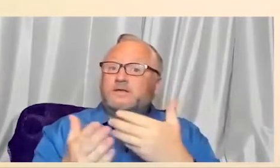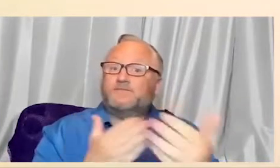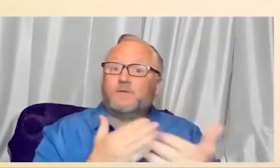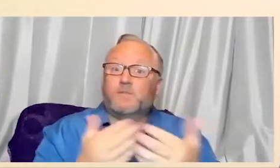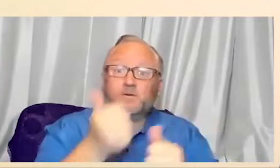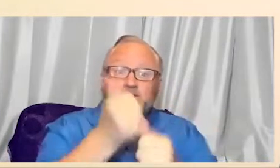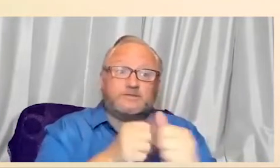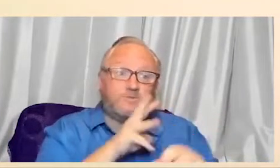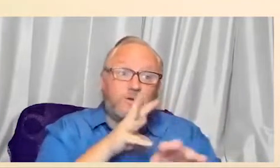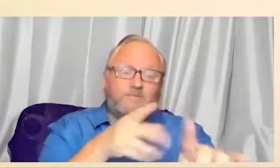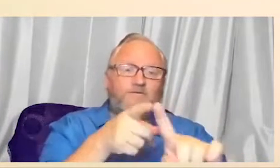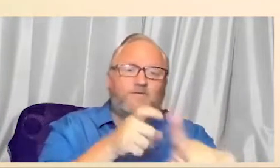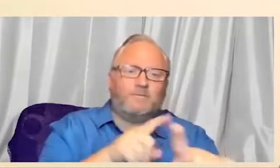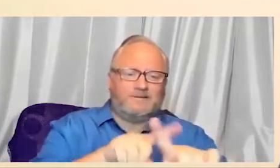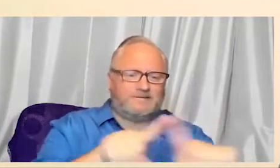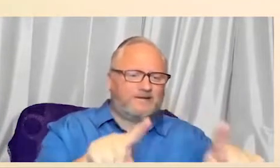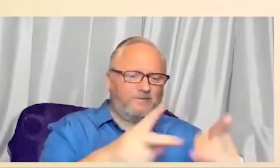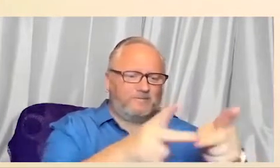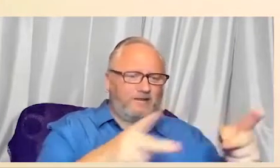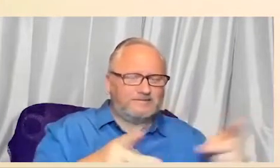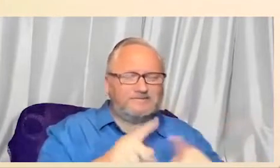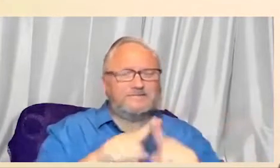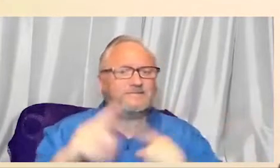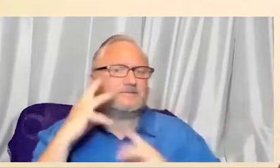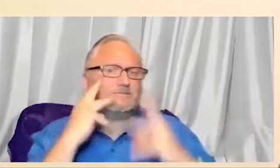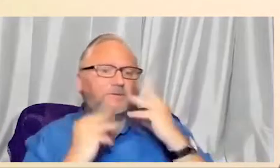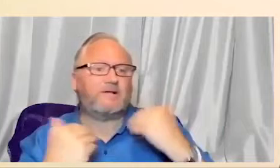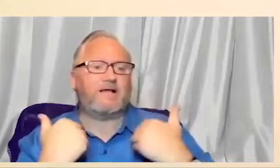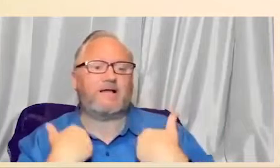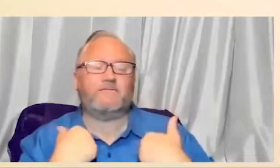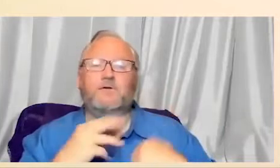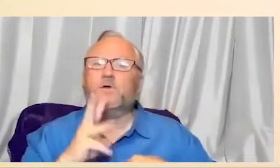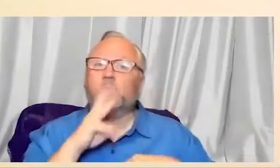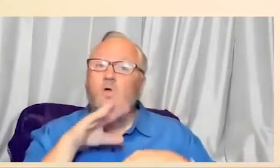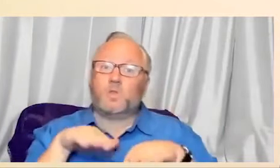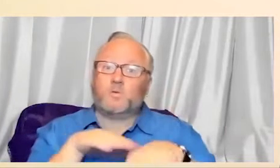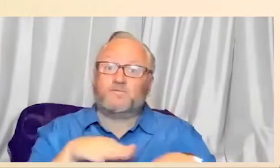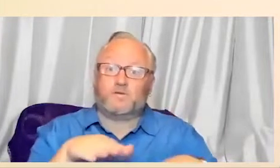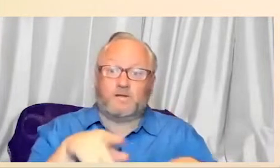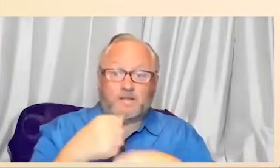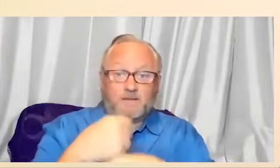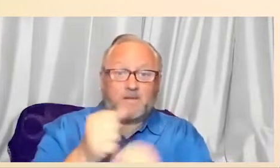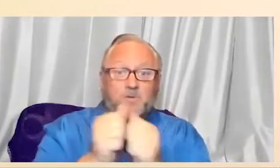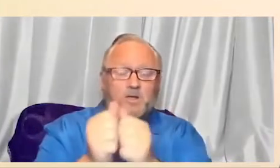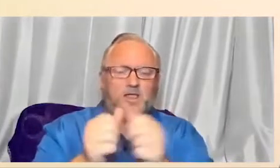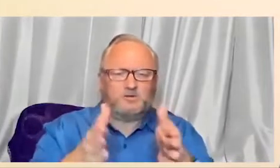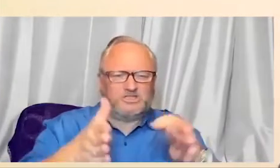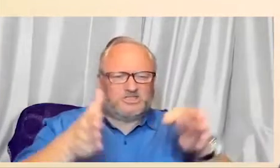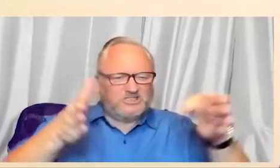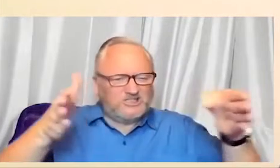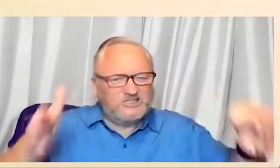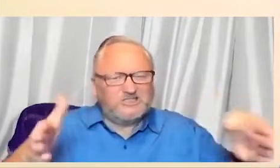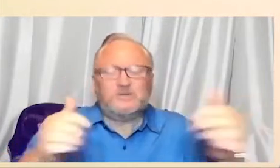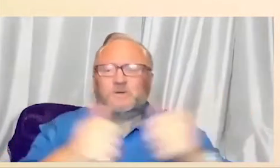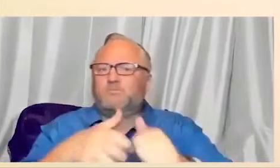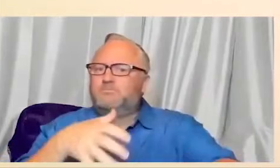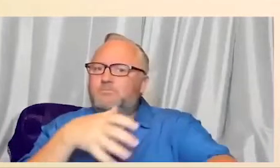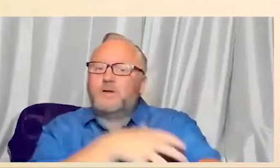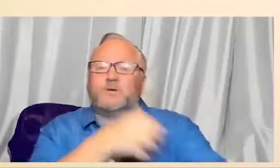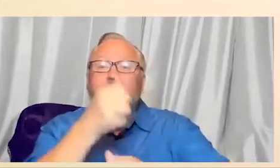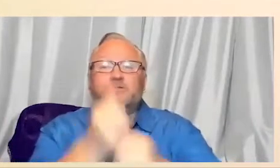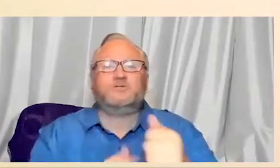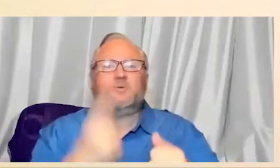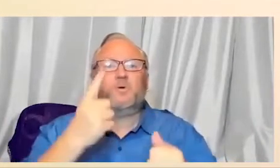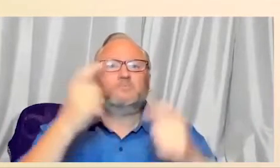places and held different experiences, the river they created was wide and powerful. Each river rejoiced in the unity found